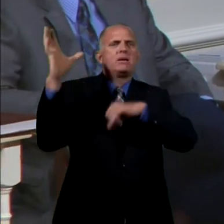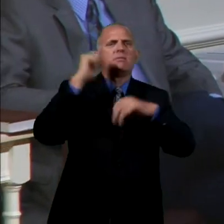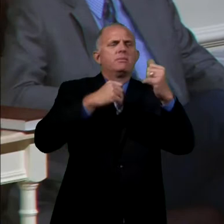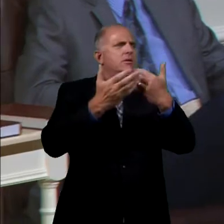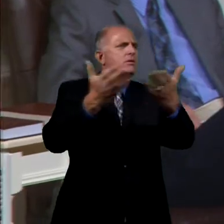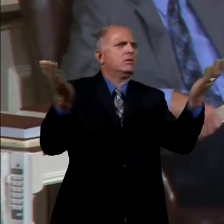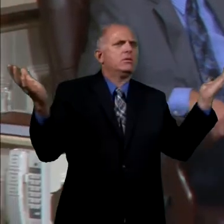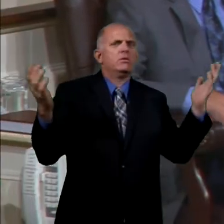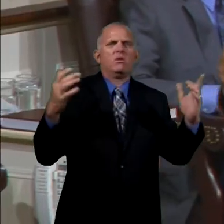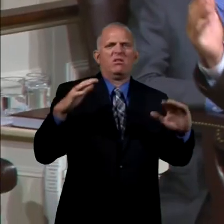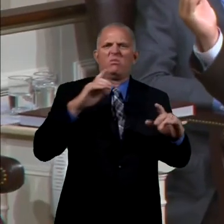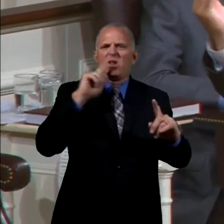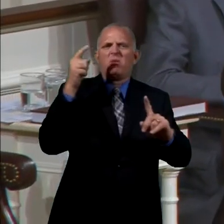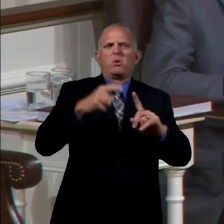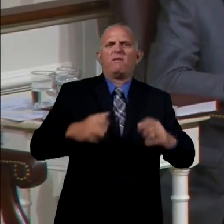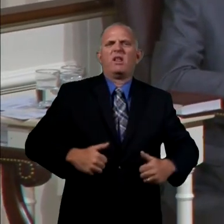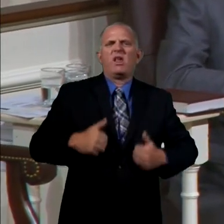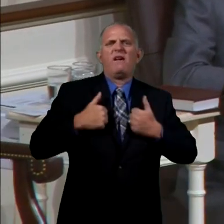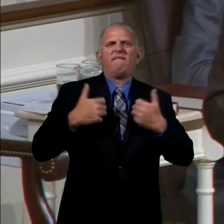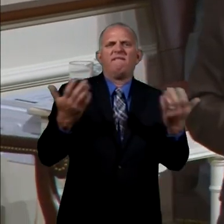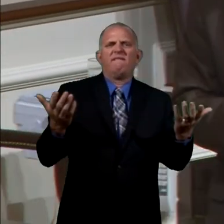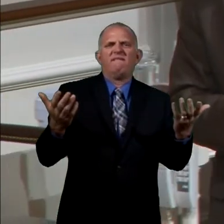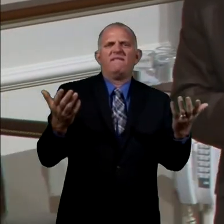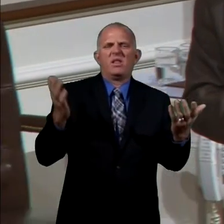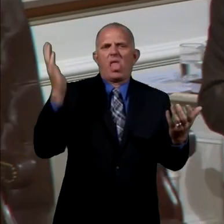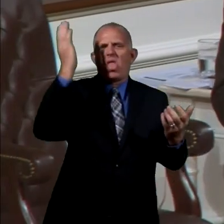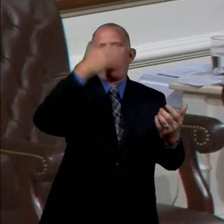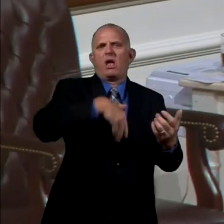about. Go by in front of our own face.